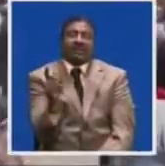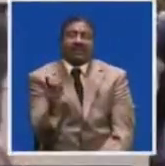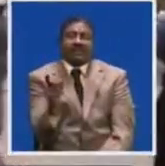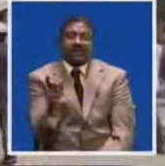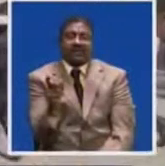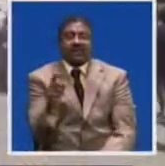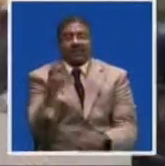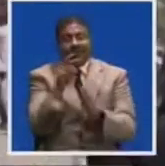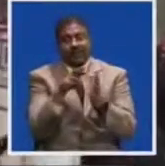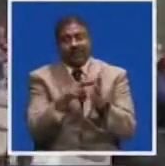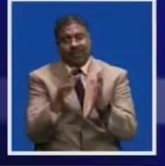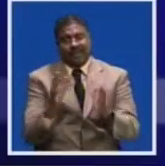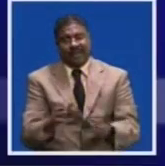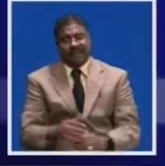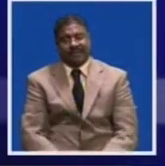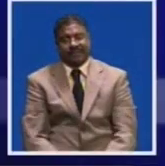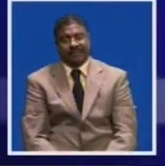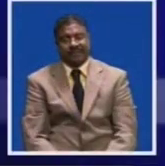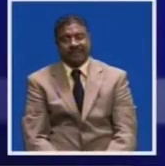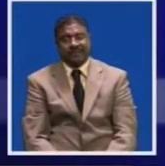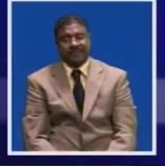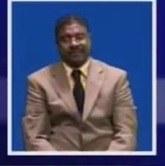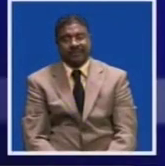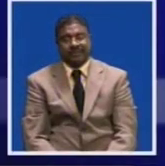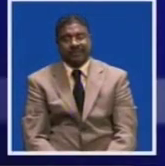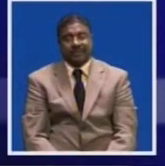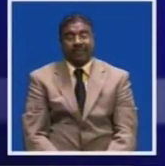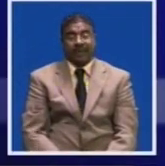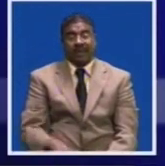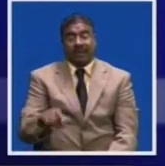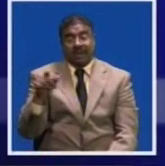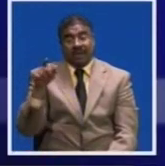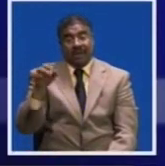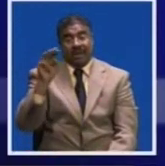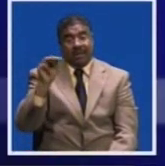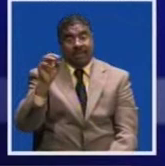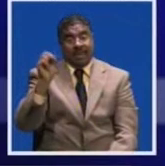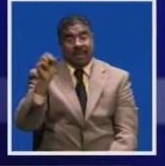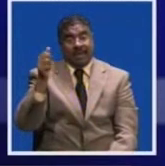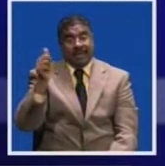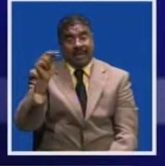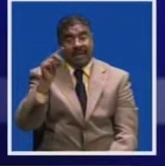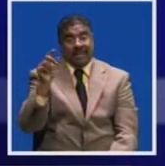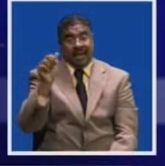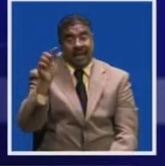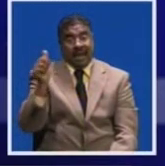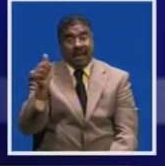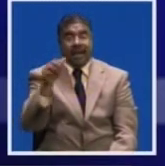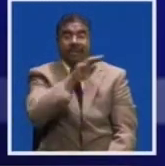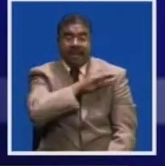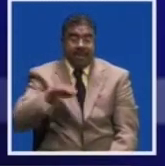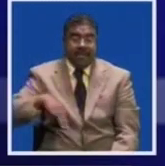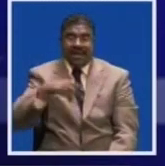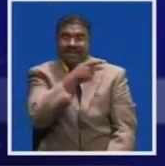ZNBC News, Lusaka. And on the same story, Msanzala Member of Parliament Peter Daka has called on members